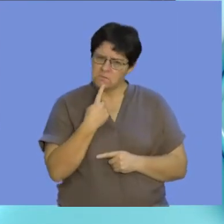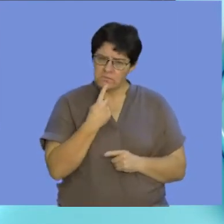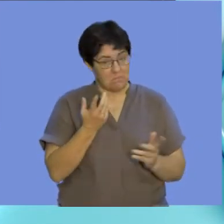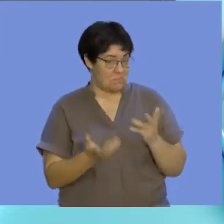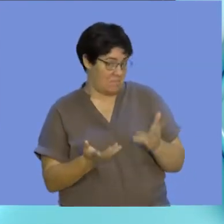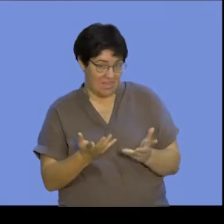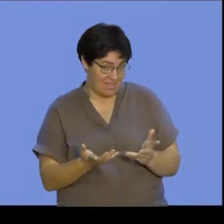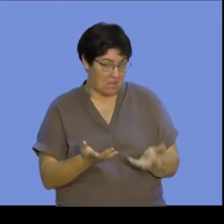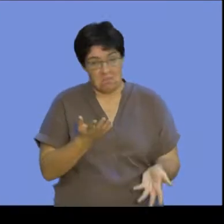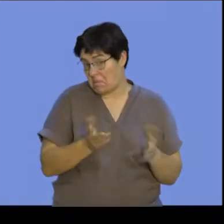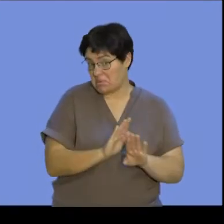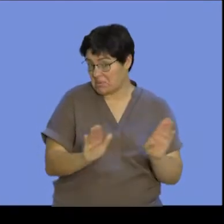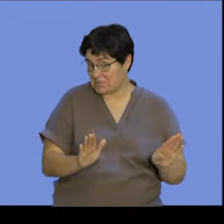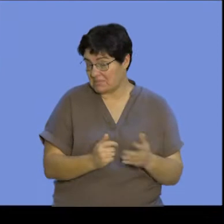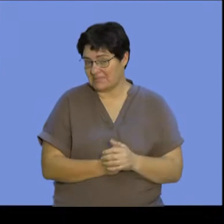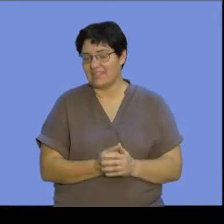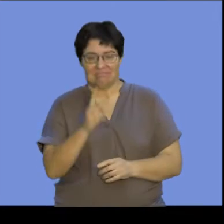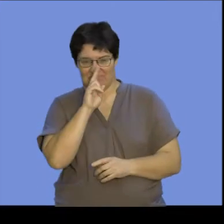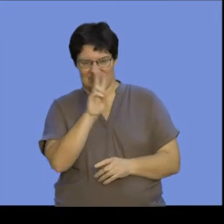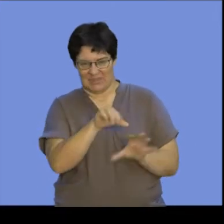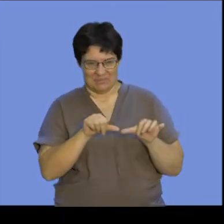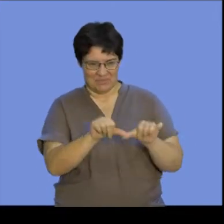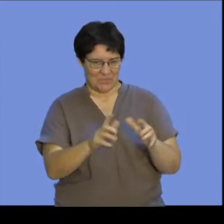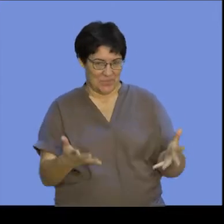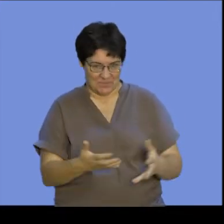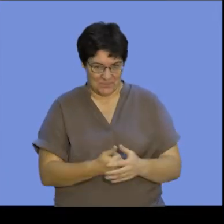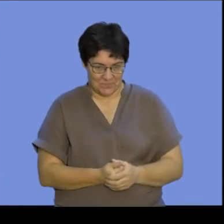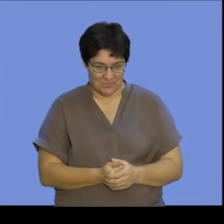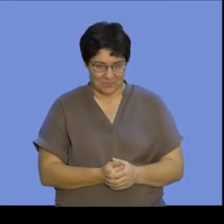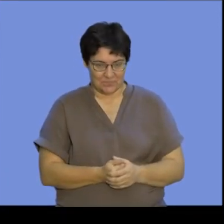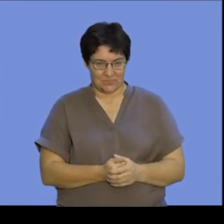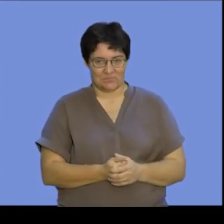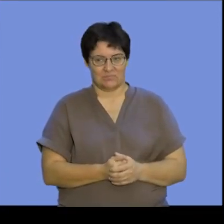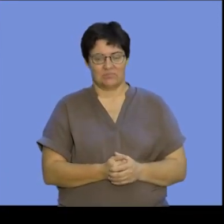Maybe, maybe not. Let's see where we're going. So,